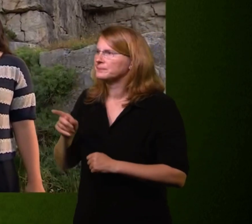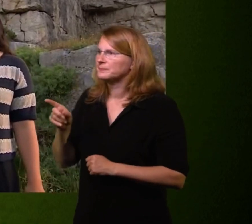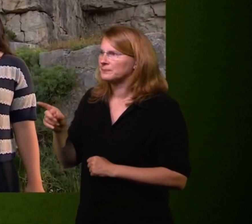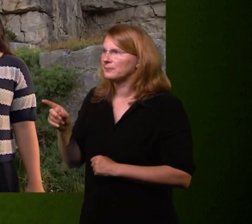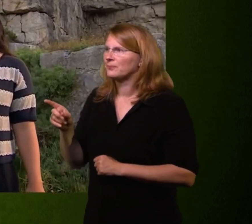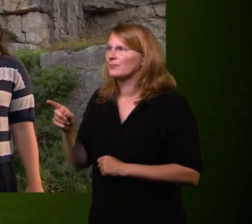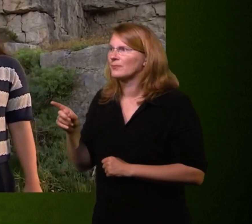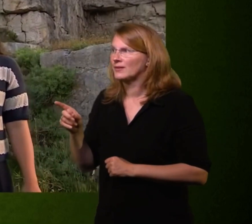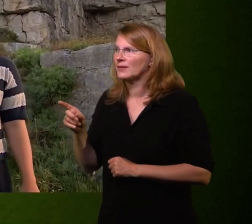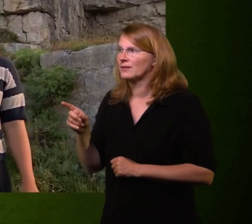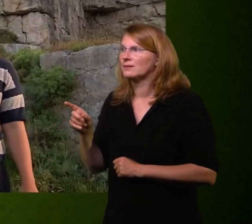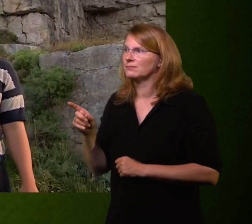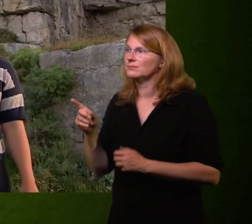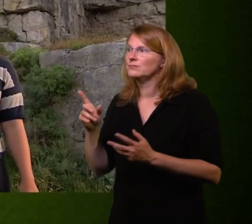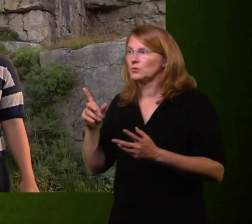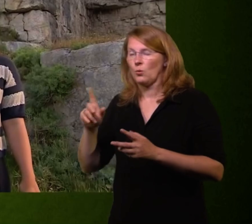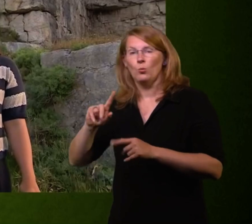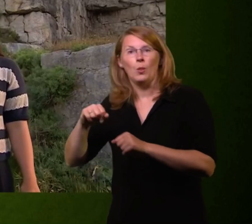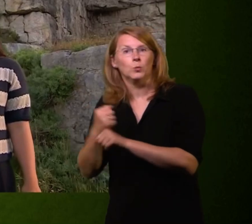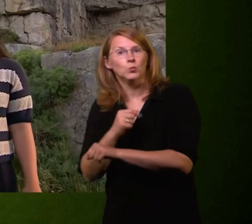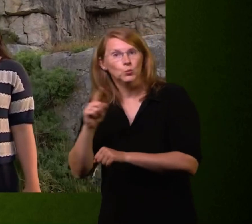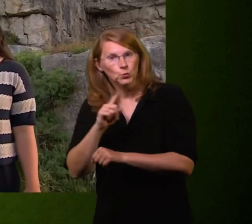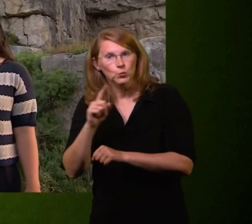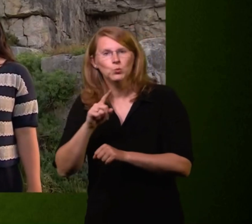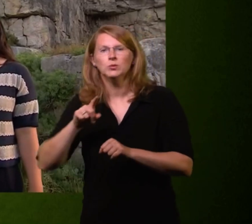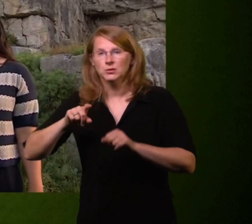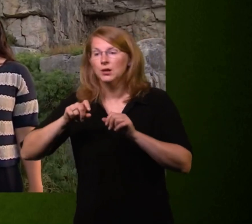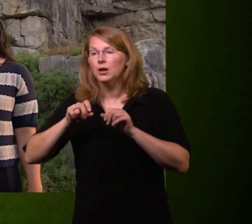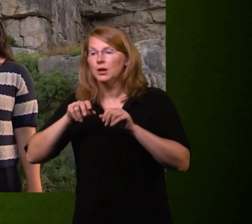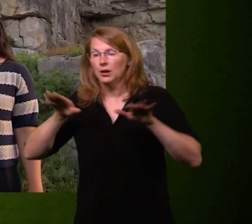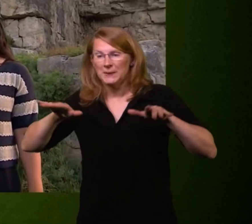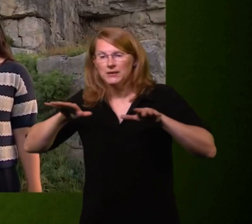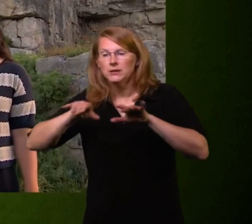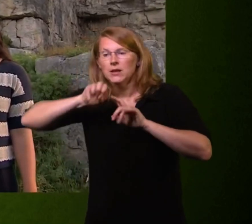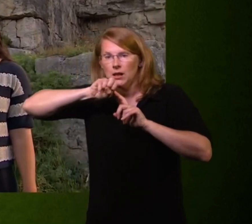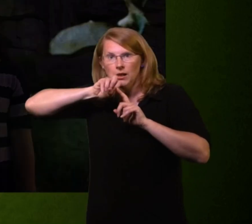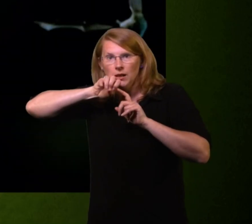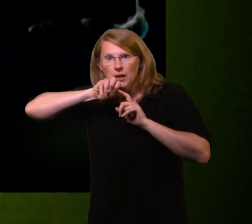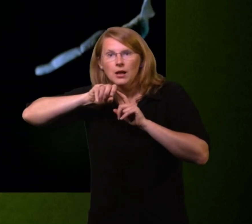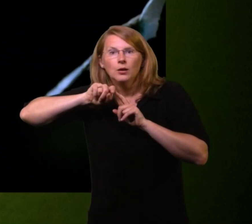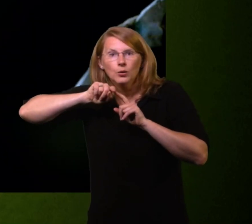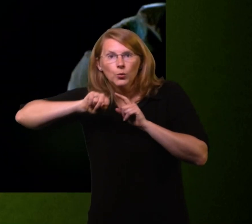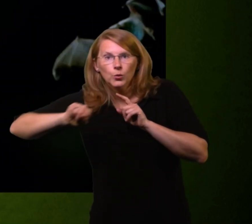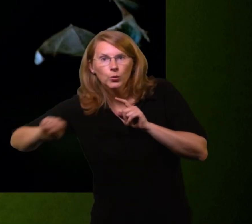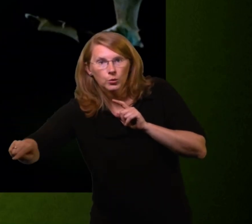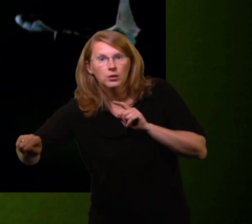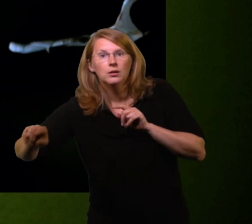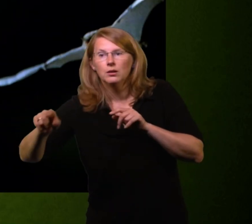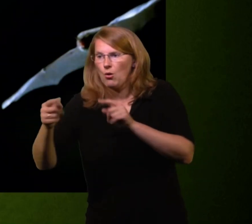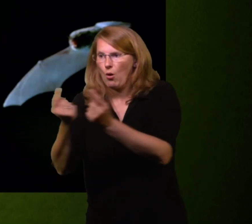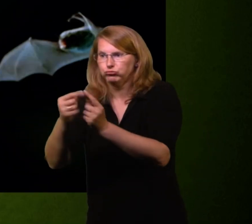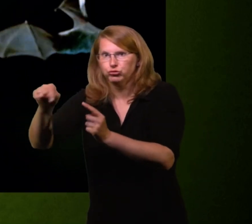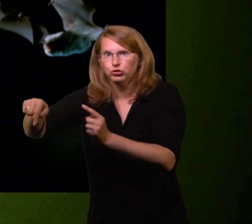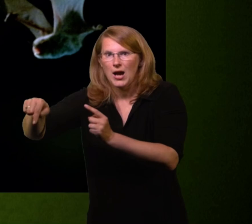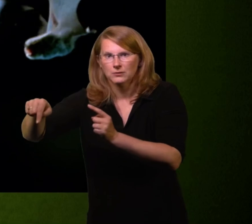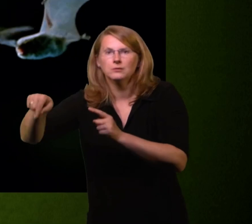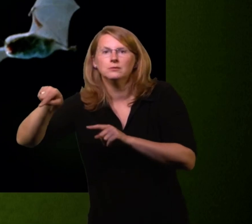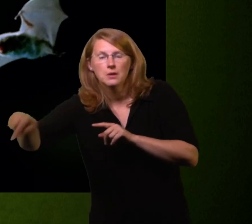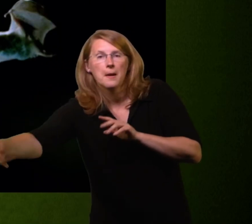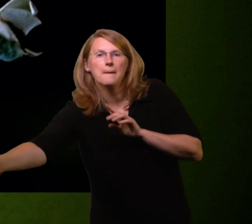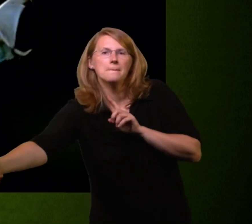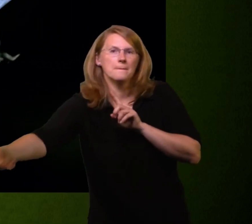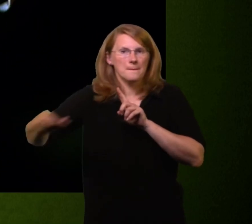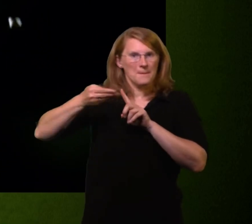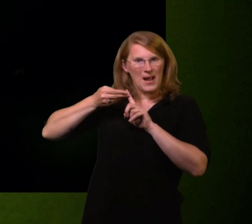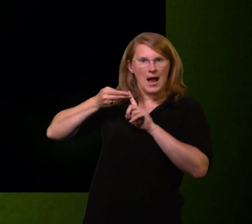there's an object in front of them, it bounces off the object and returns straight to them. Now, this is all about timing, and this is where it gets really,